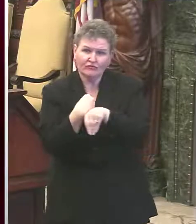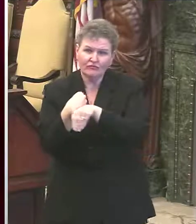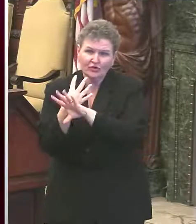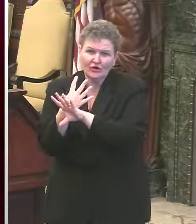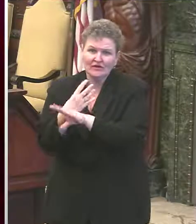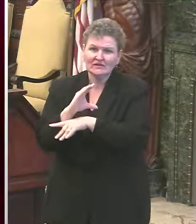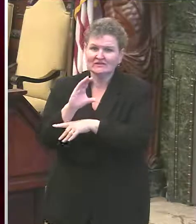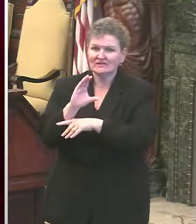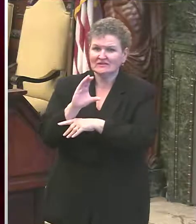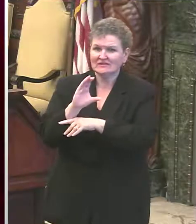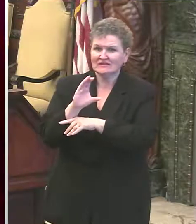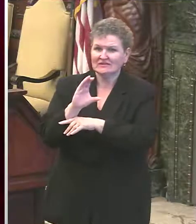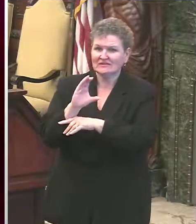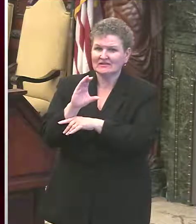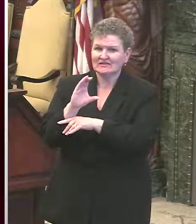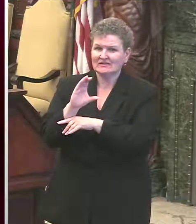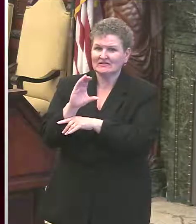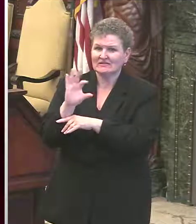cwfphilly.org. Again, that's